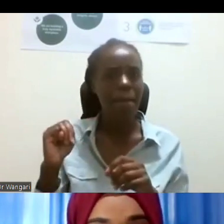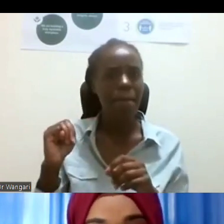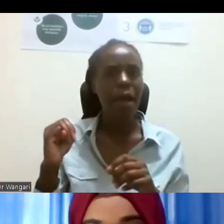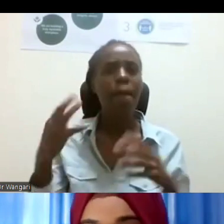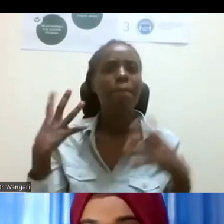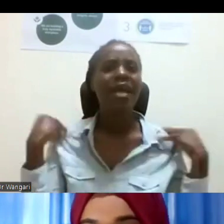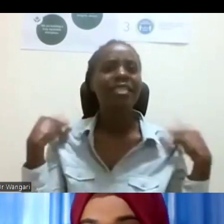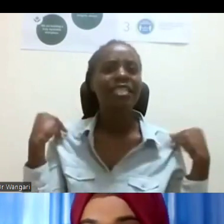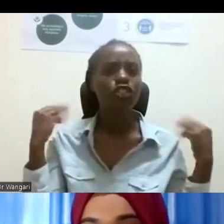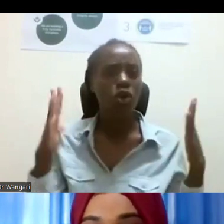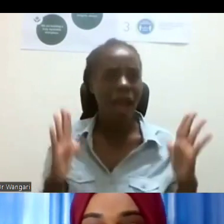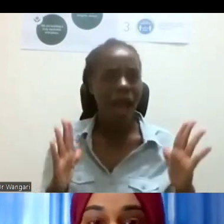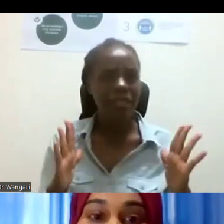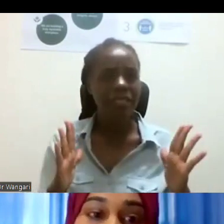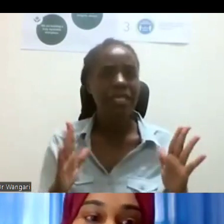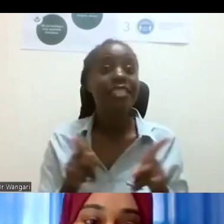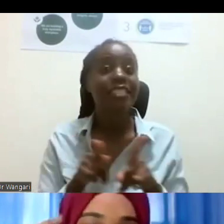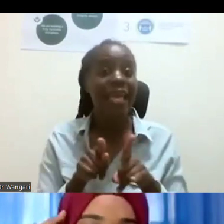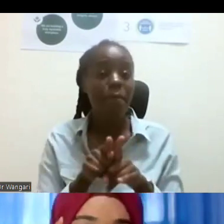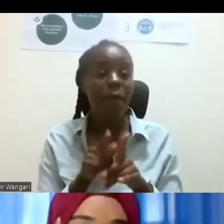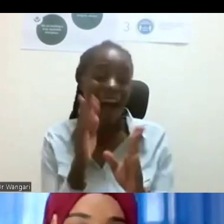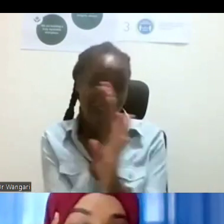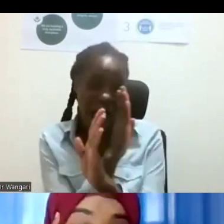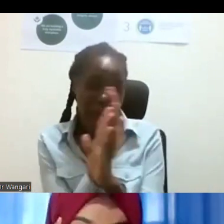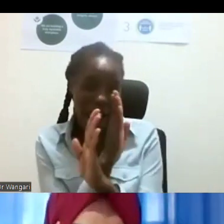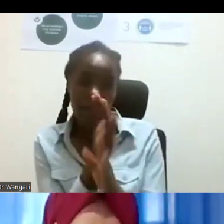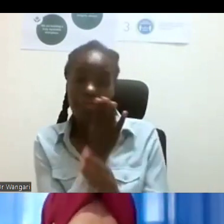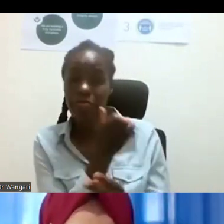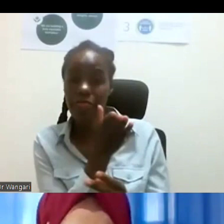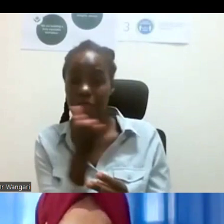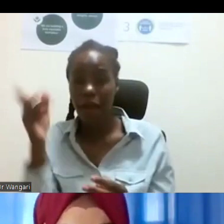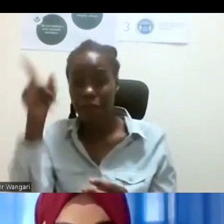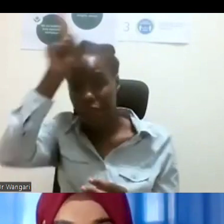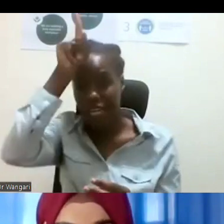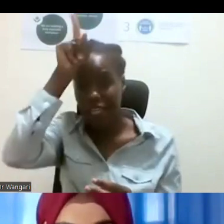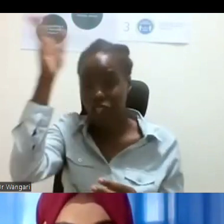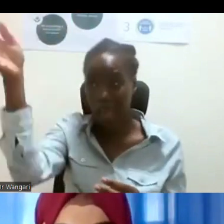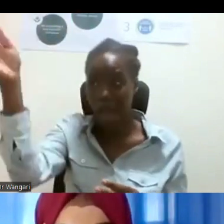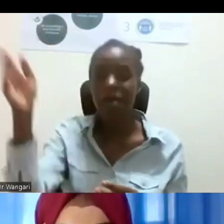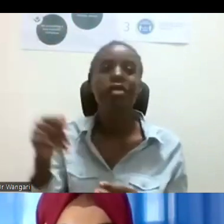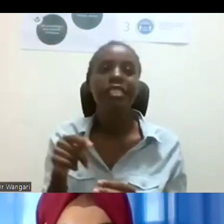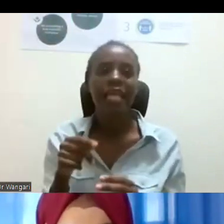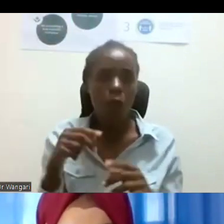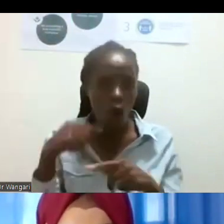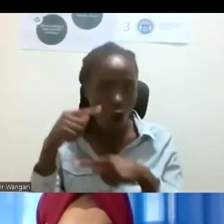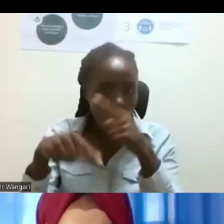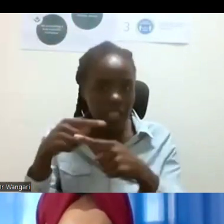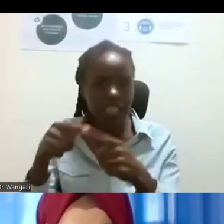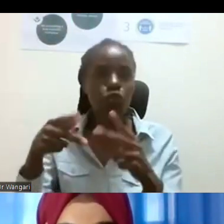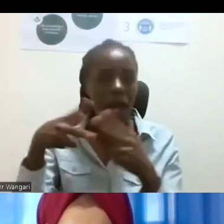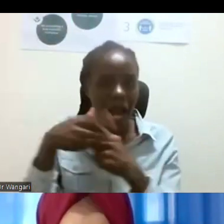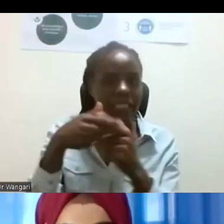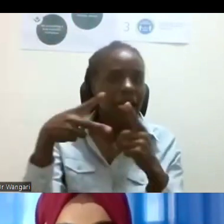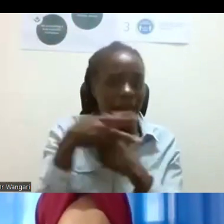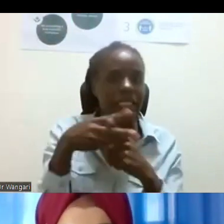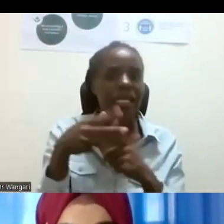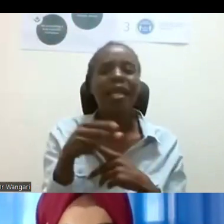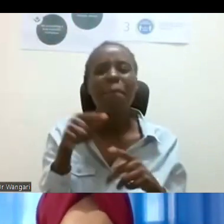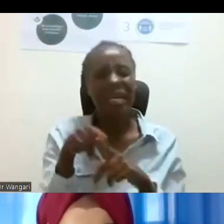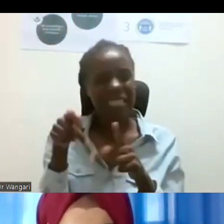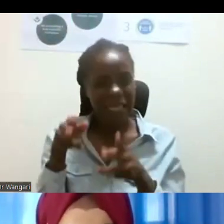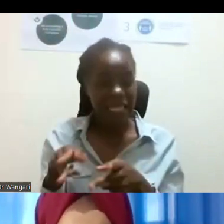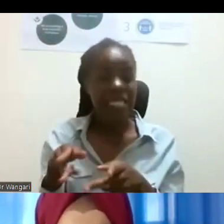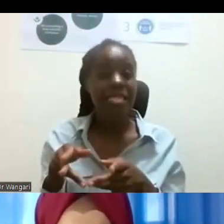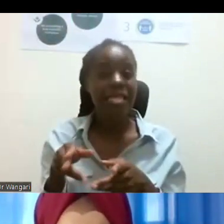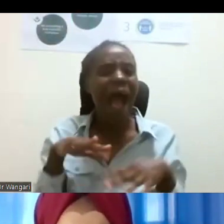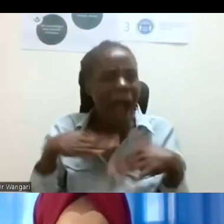secret in their clinics, and we have seen a lot of this, and we have heard real-life stories of this happening. And to stop that,